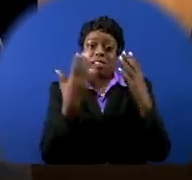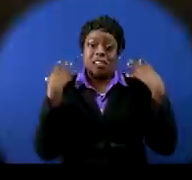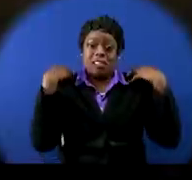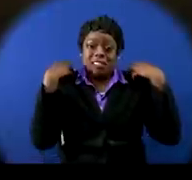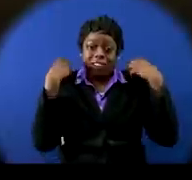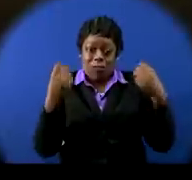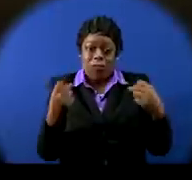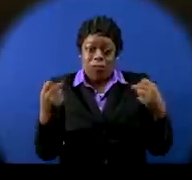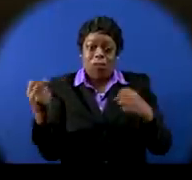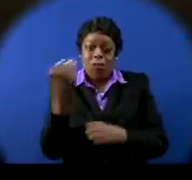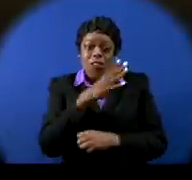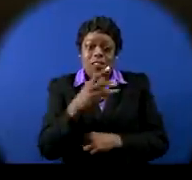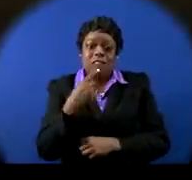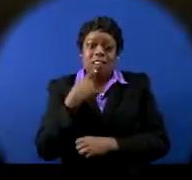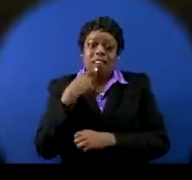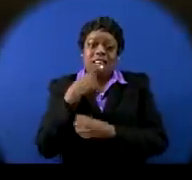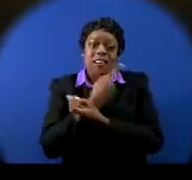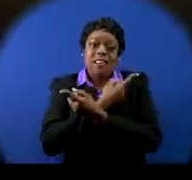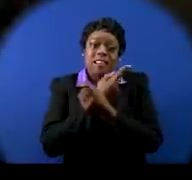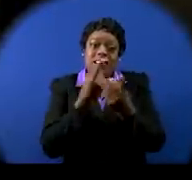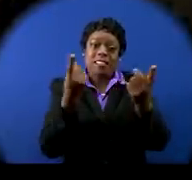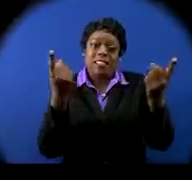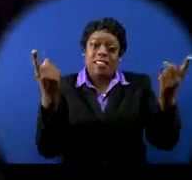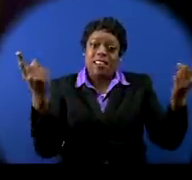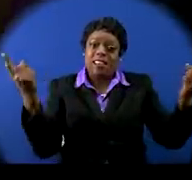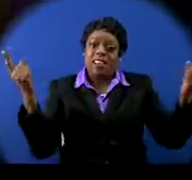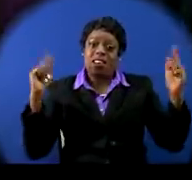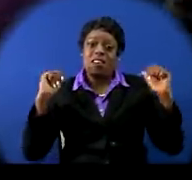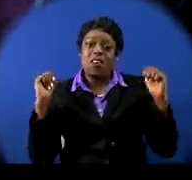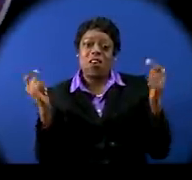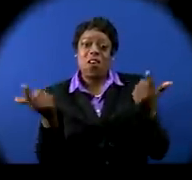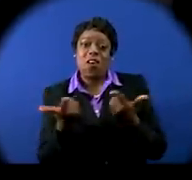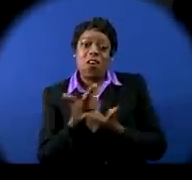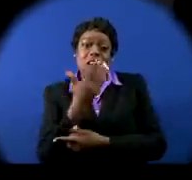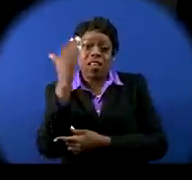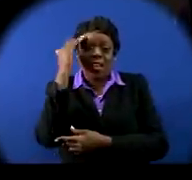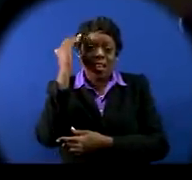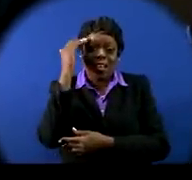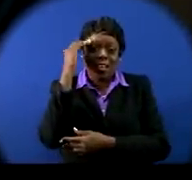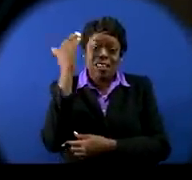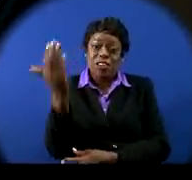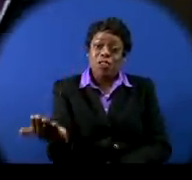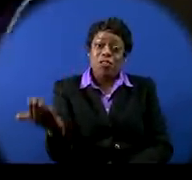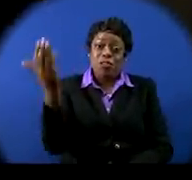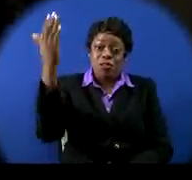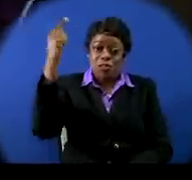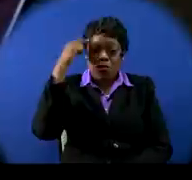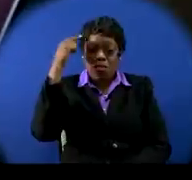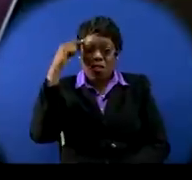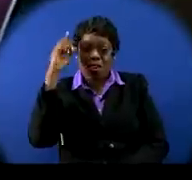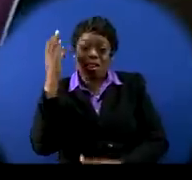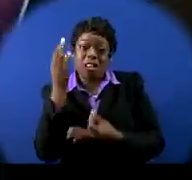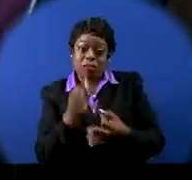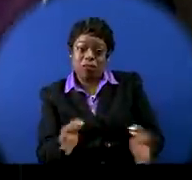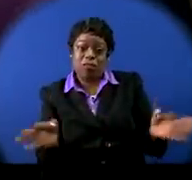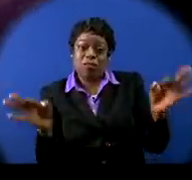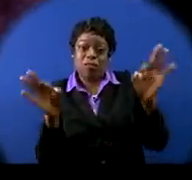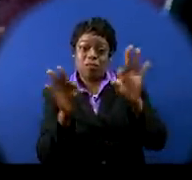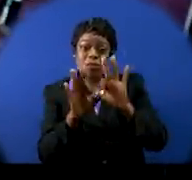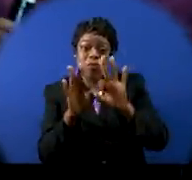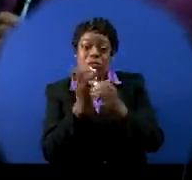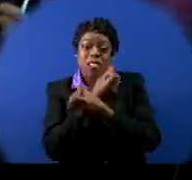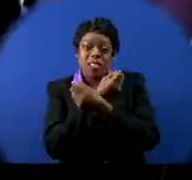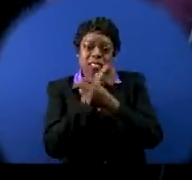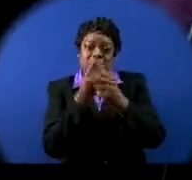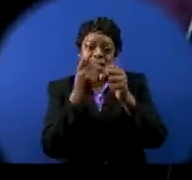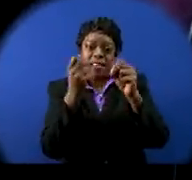whole, and I could tell everyone I love. You thought I was worth saving. Oh, yes,